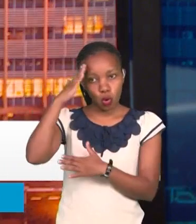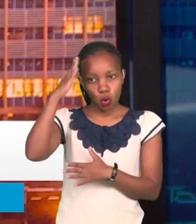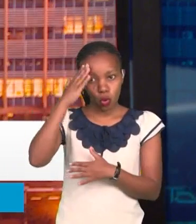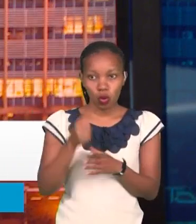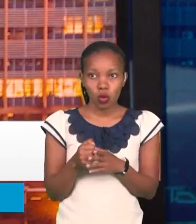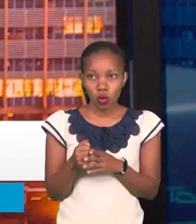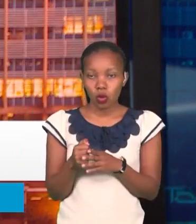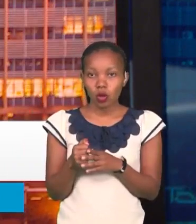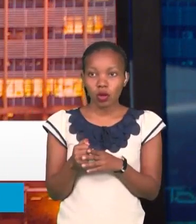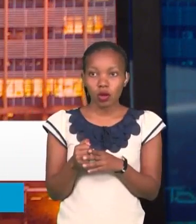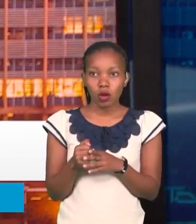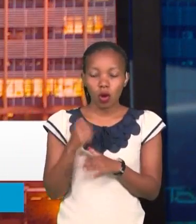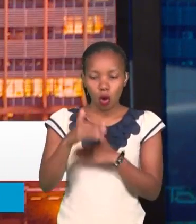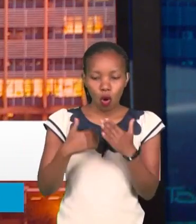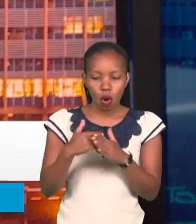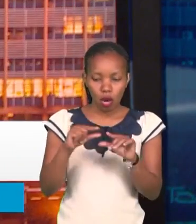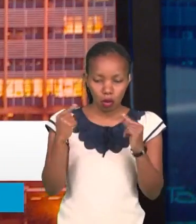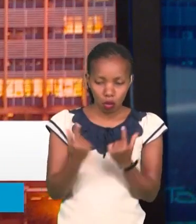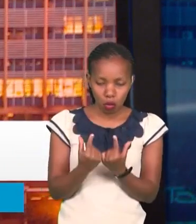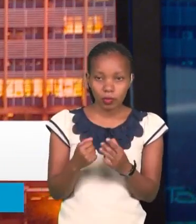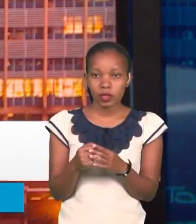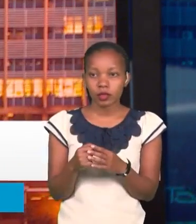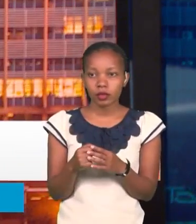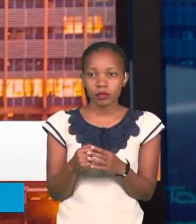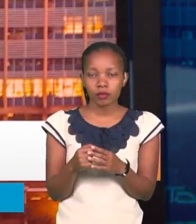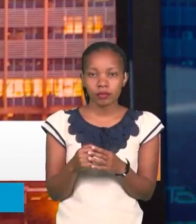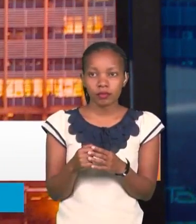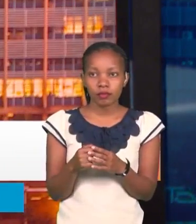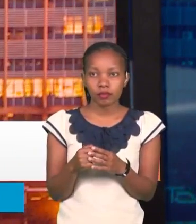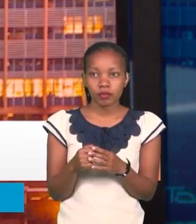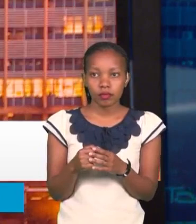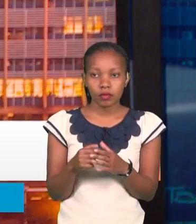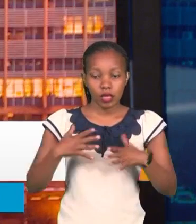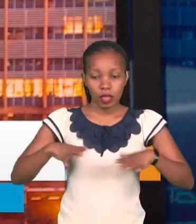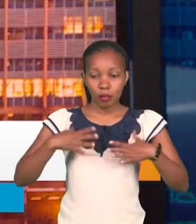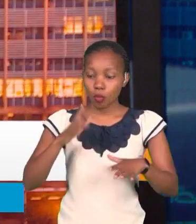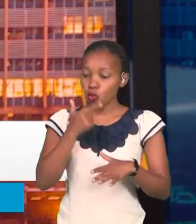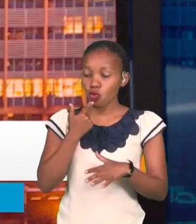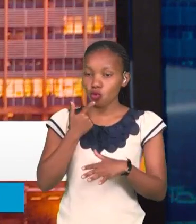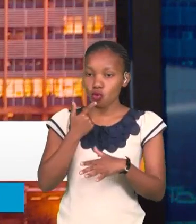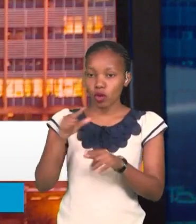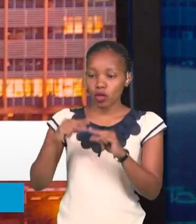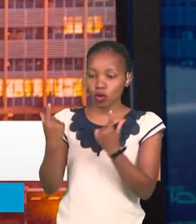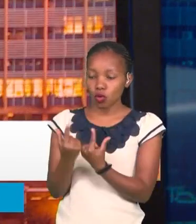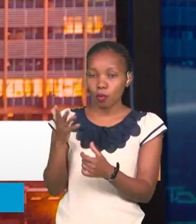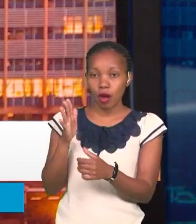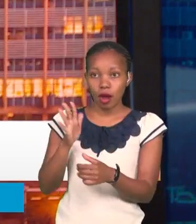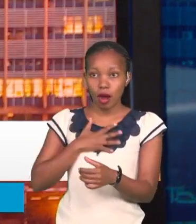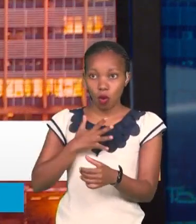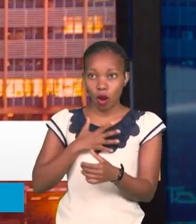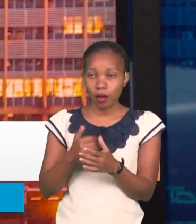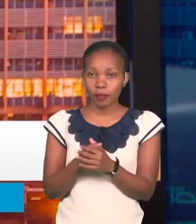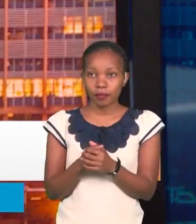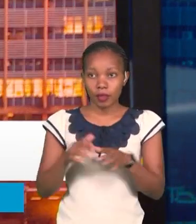this ranges from all age groups. And in fact, front runners in our initiative, I started an event which my colleague will speak about, is